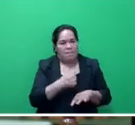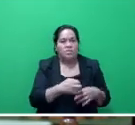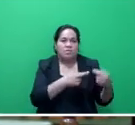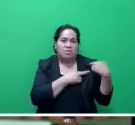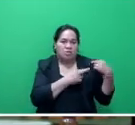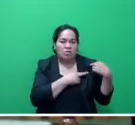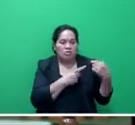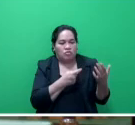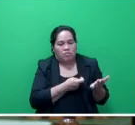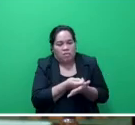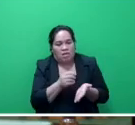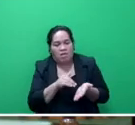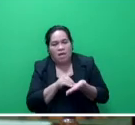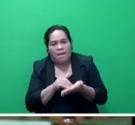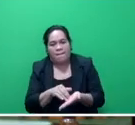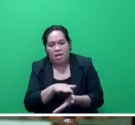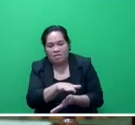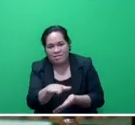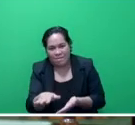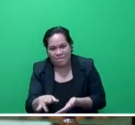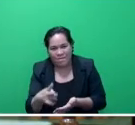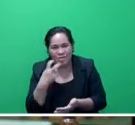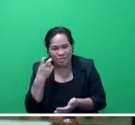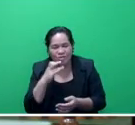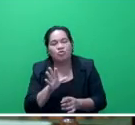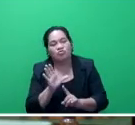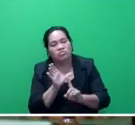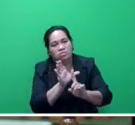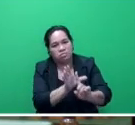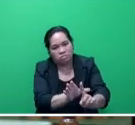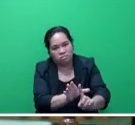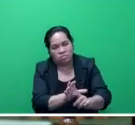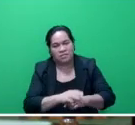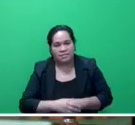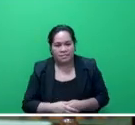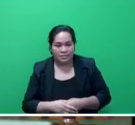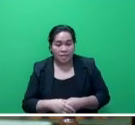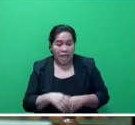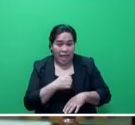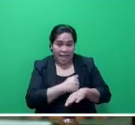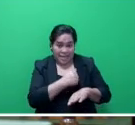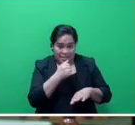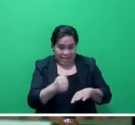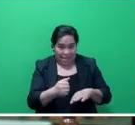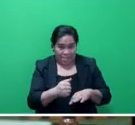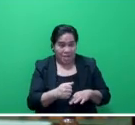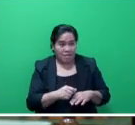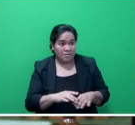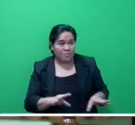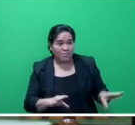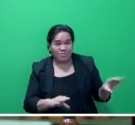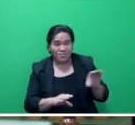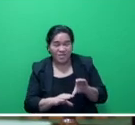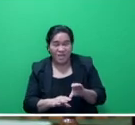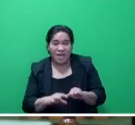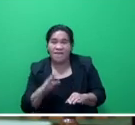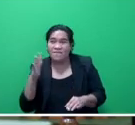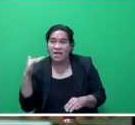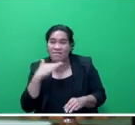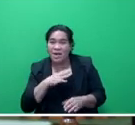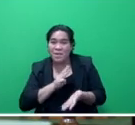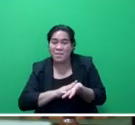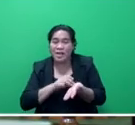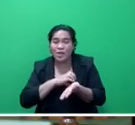This is all in preparation for the reception of tourists. Mr. Speaker, sir, government had provided a guarantee of $455 million to Fiji Airways